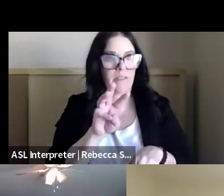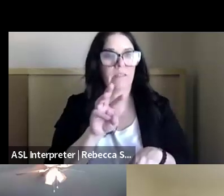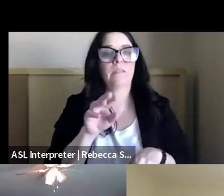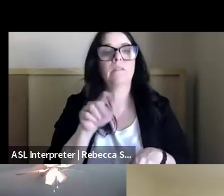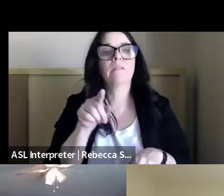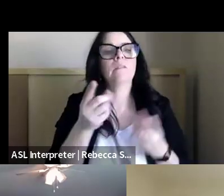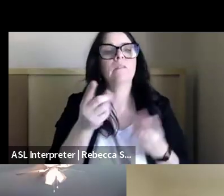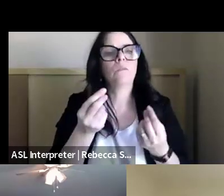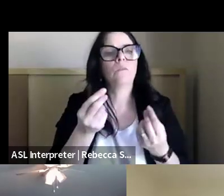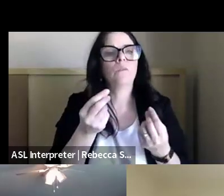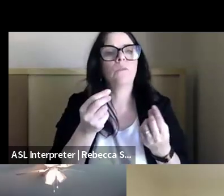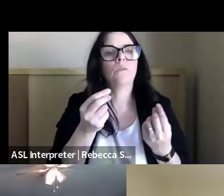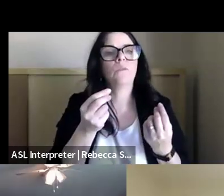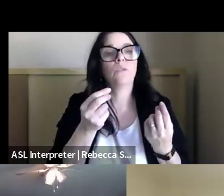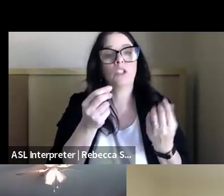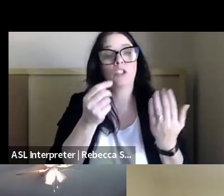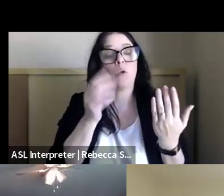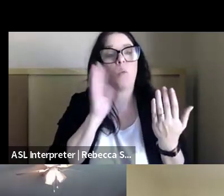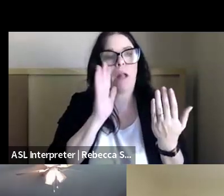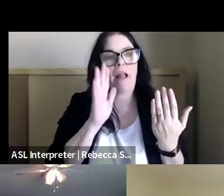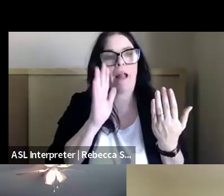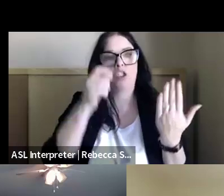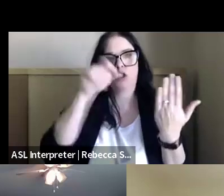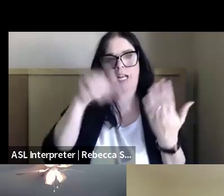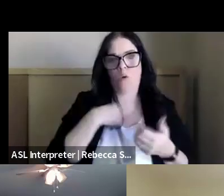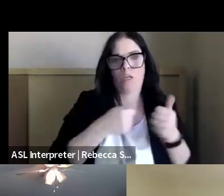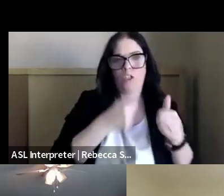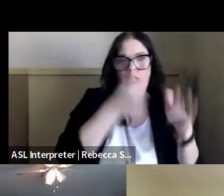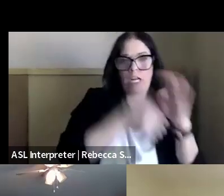mark which category you fall into.